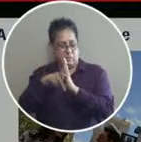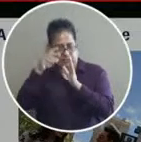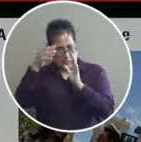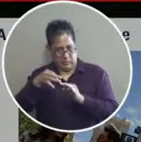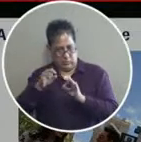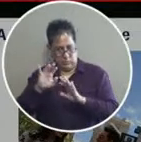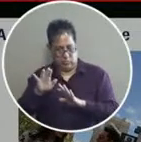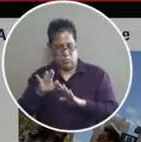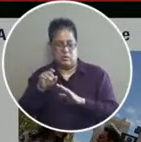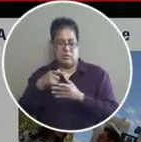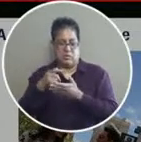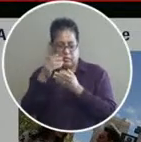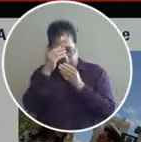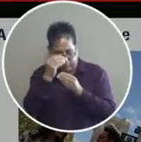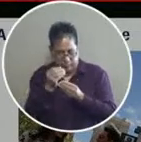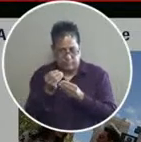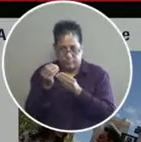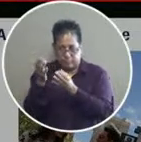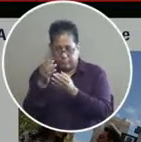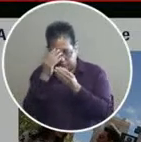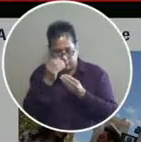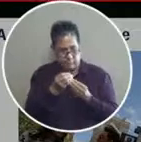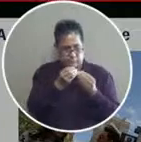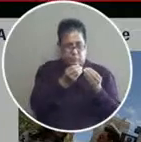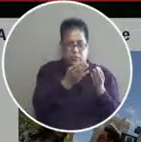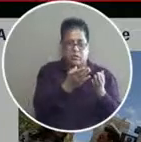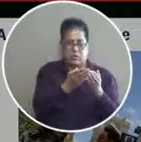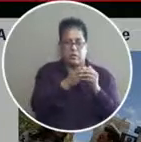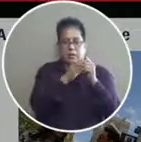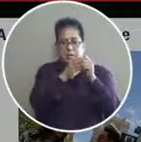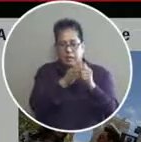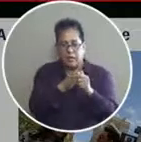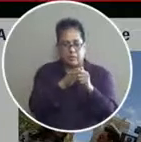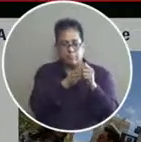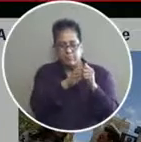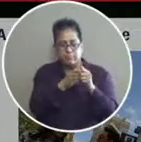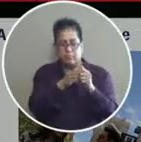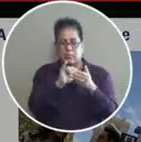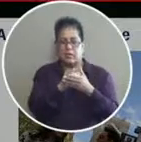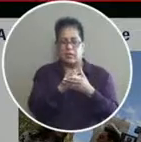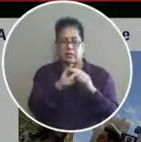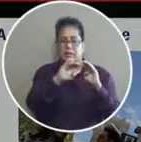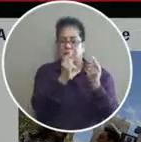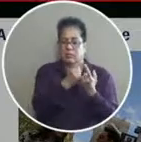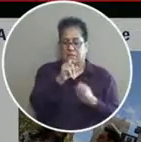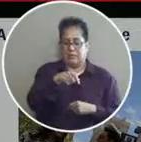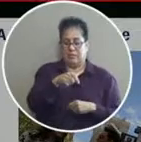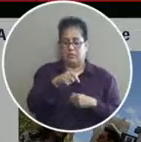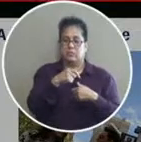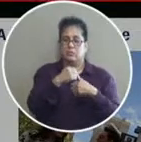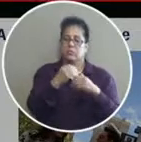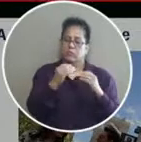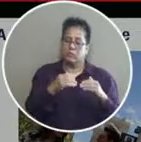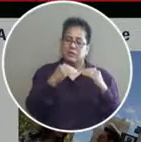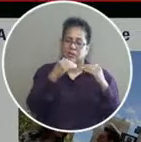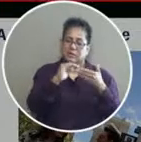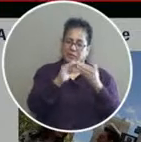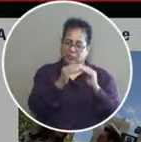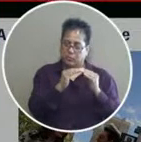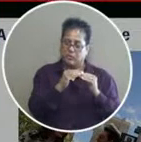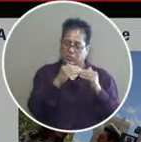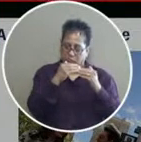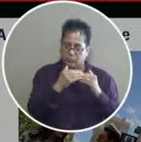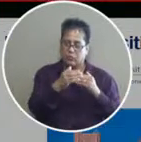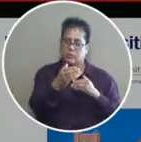decisions. Rather, they will be offering the information and the guidance that you all need to be able to take our community forward. Next slide, please.